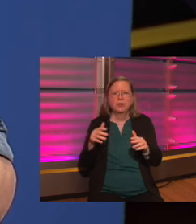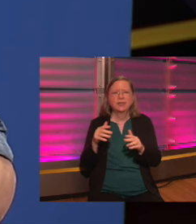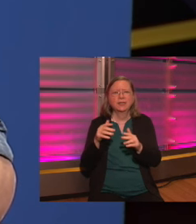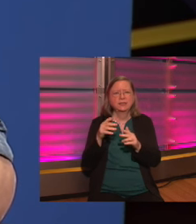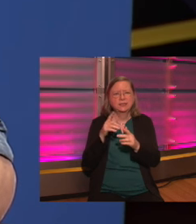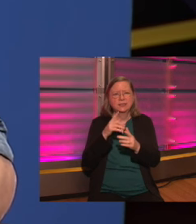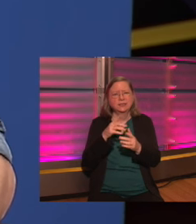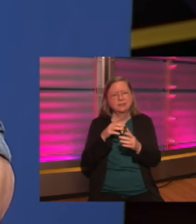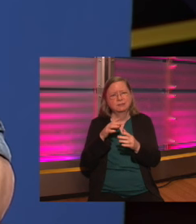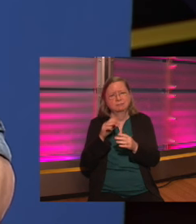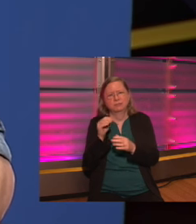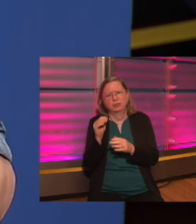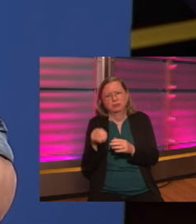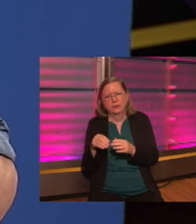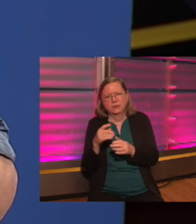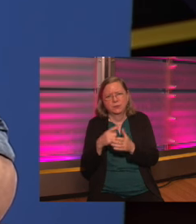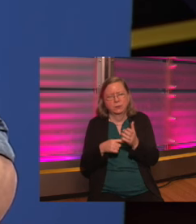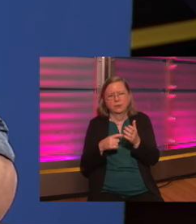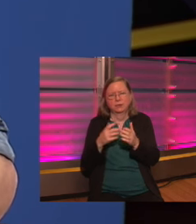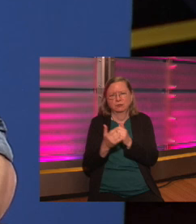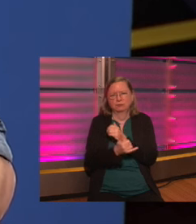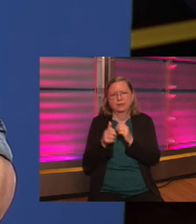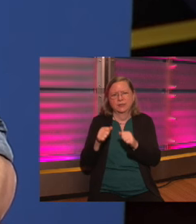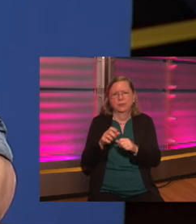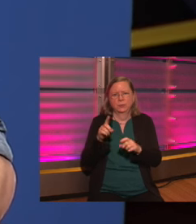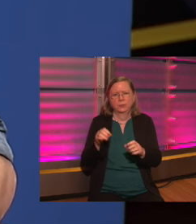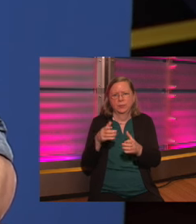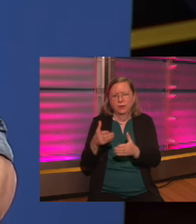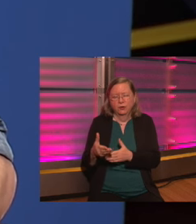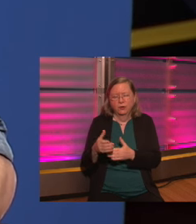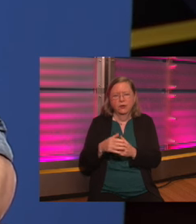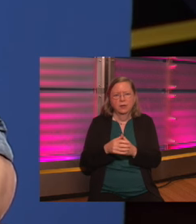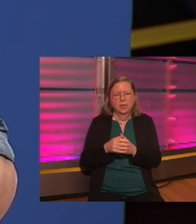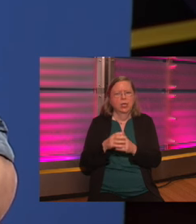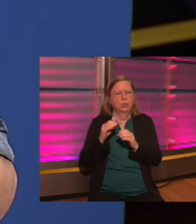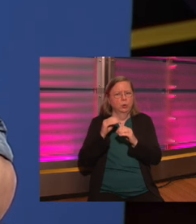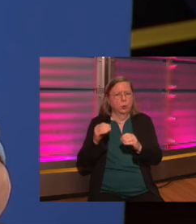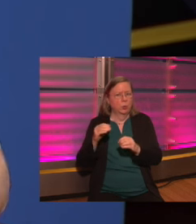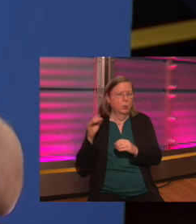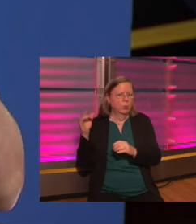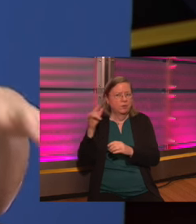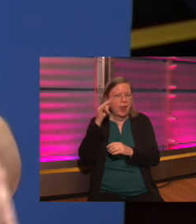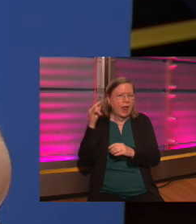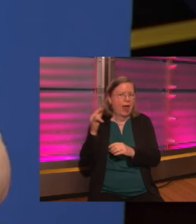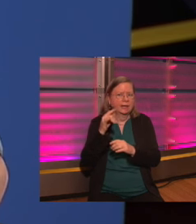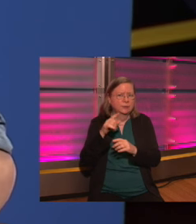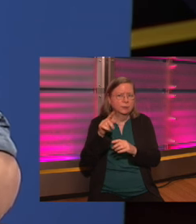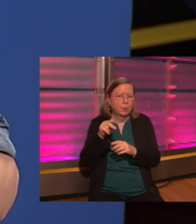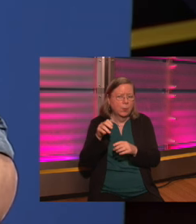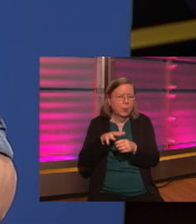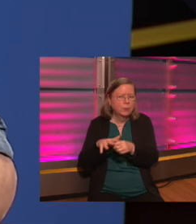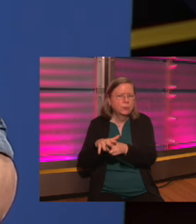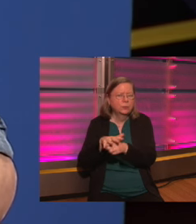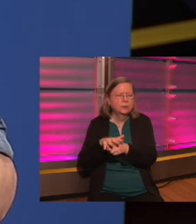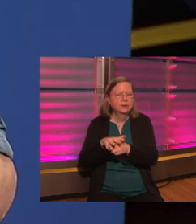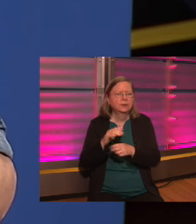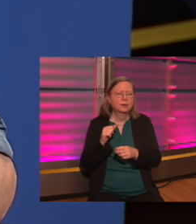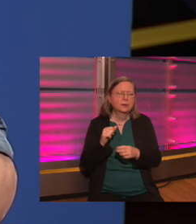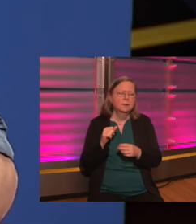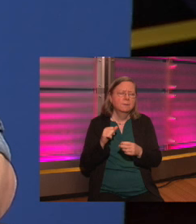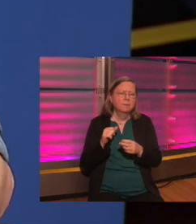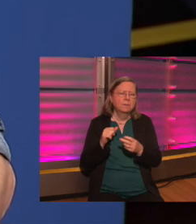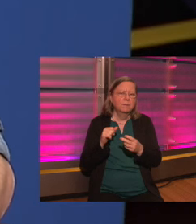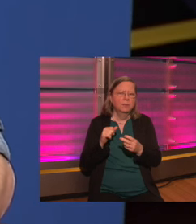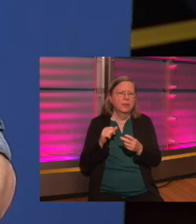there, from no-fly zones to more political pressure being put on regional players